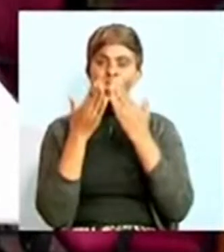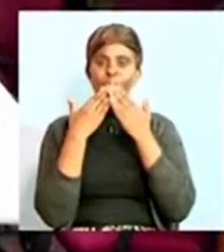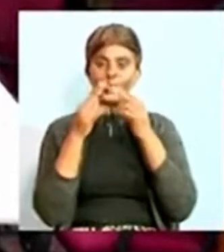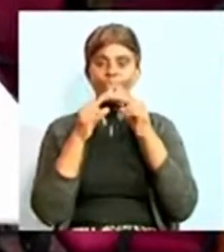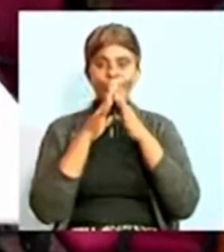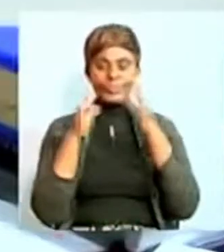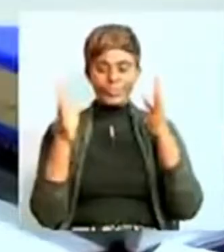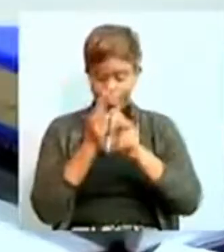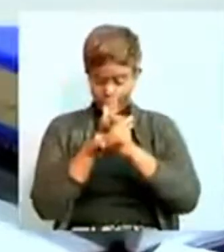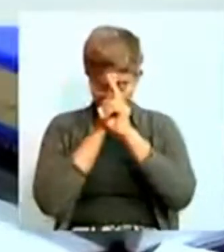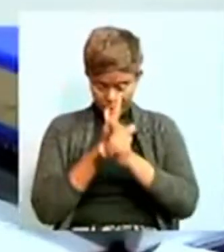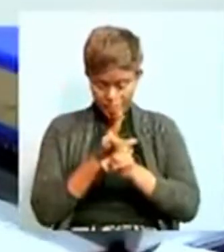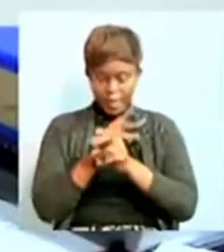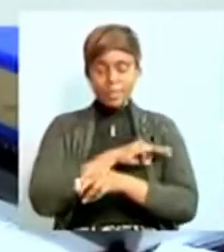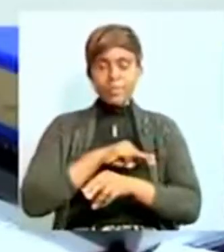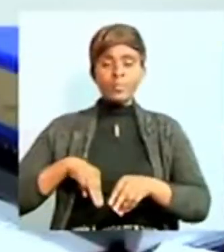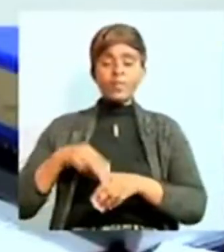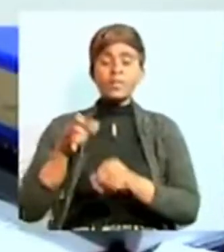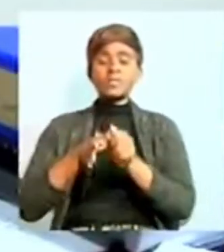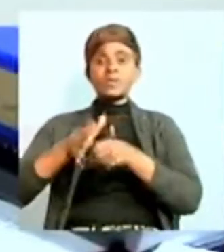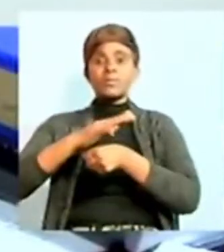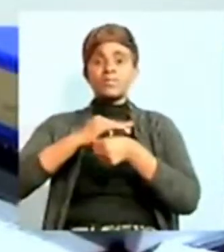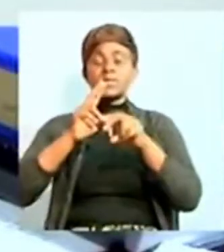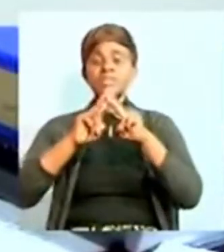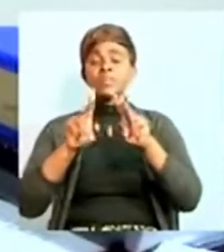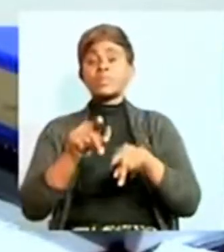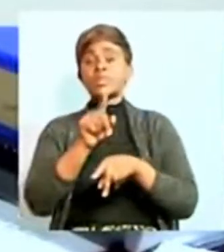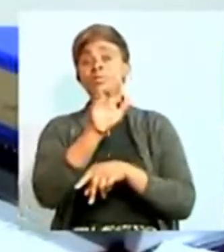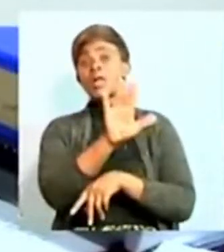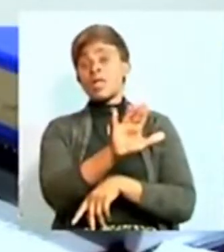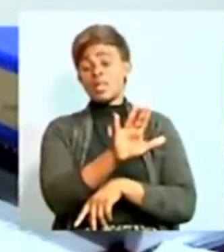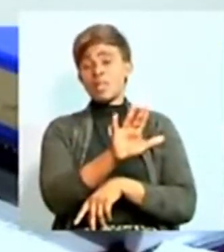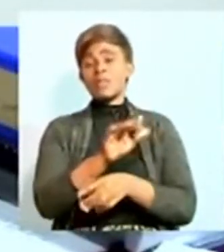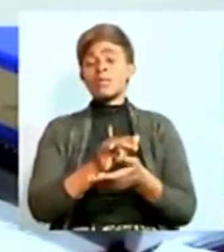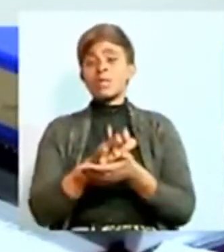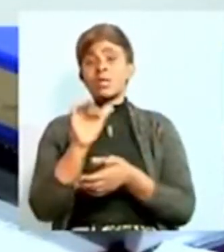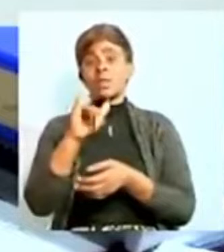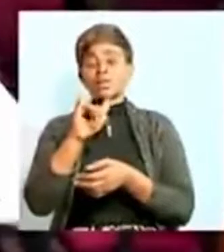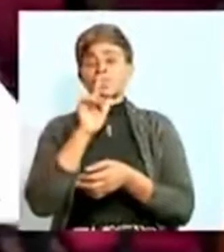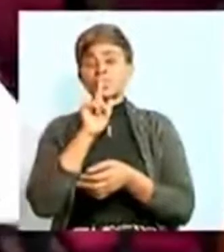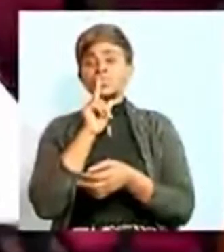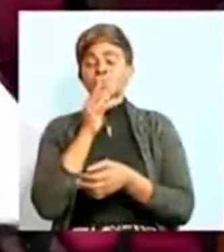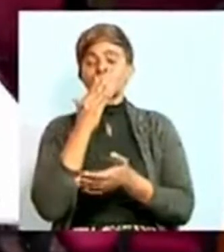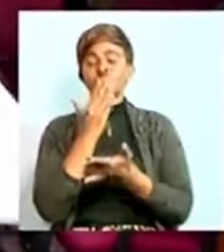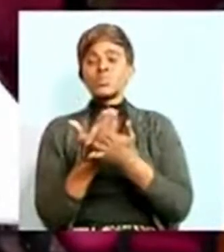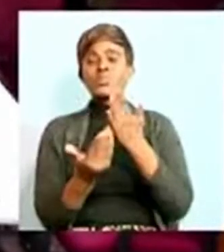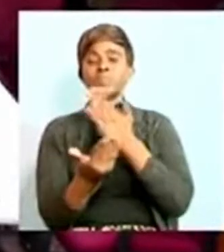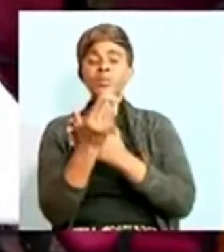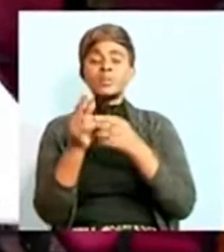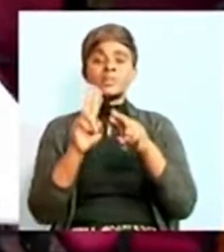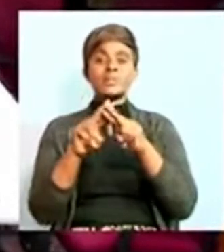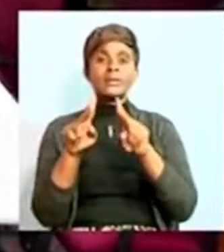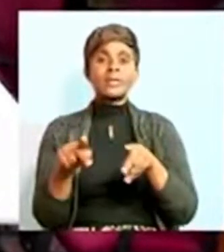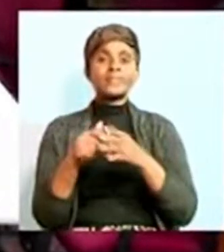much. Honorable Member for Siavonga. Chair, are you there? Sir, good morning. Good morning, Chair.